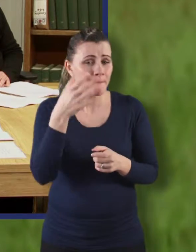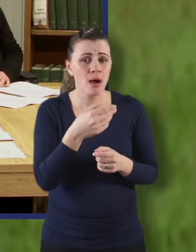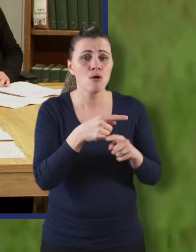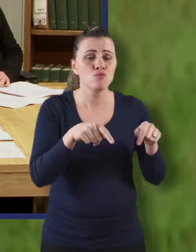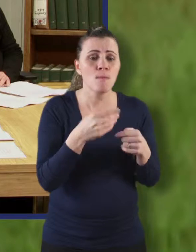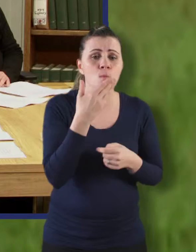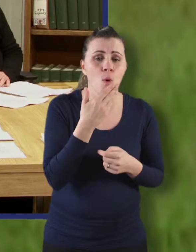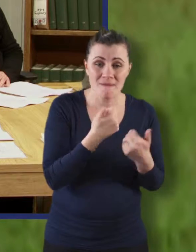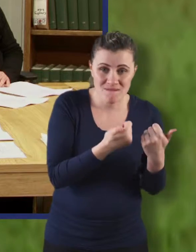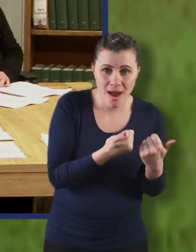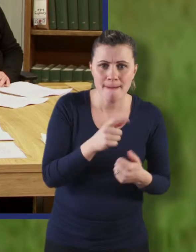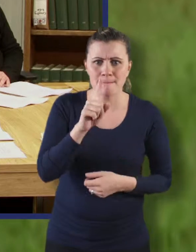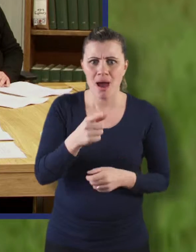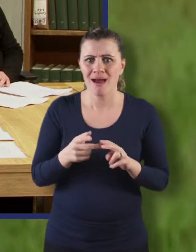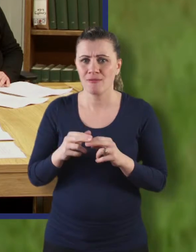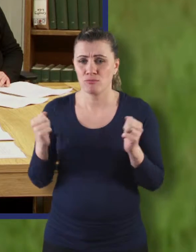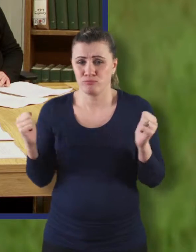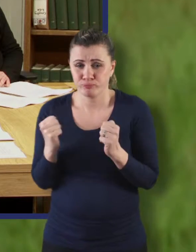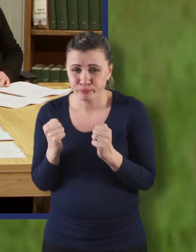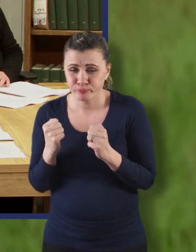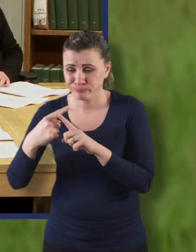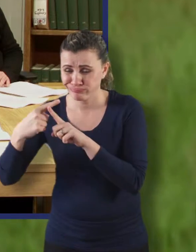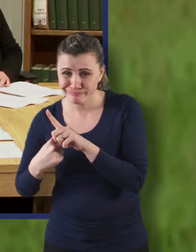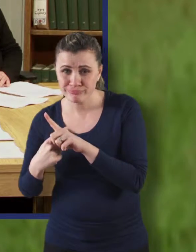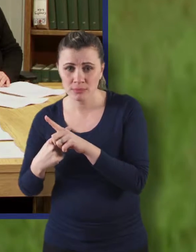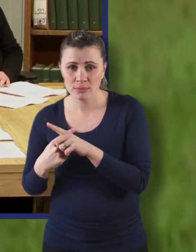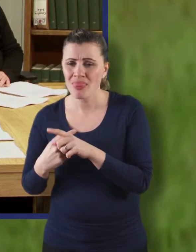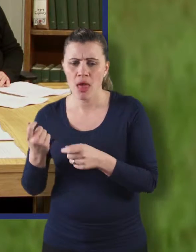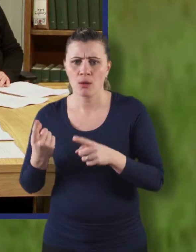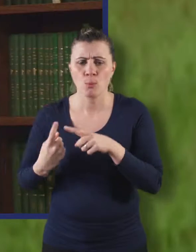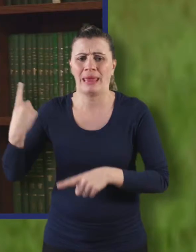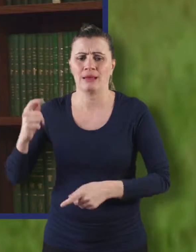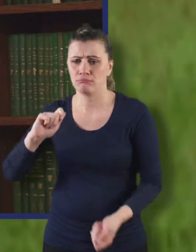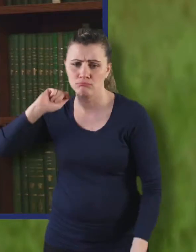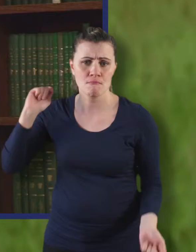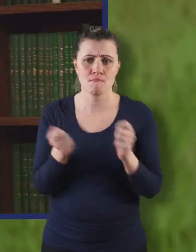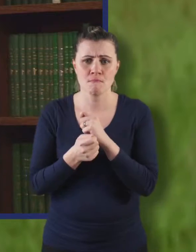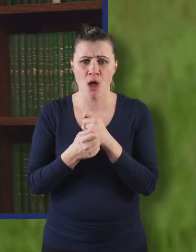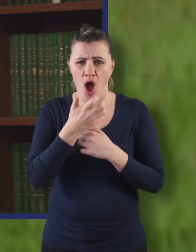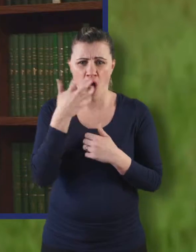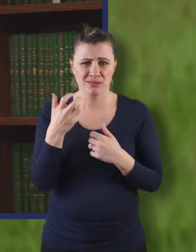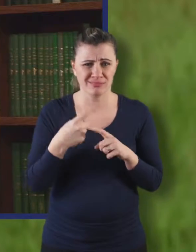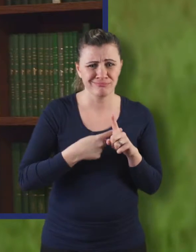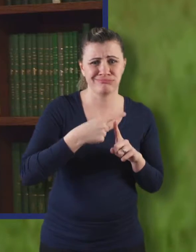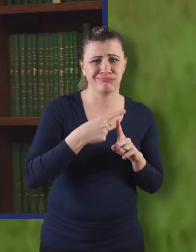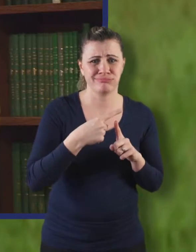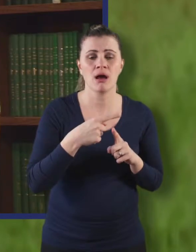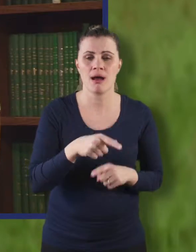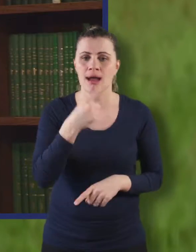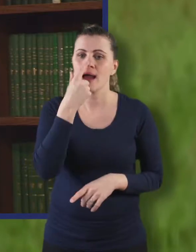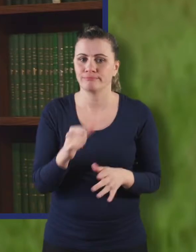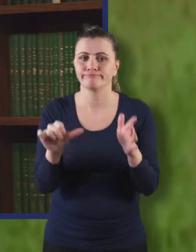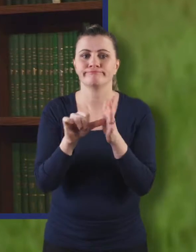very quickly between the lower and higher temperatures, then you may end up with a space that becomes too humid and that will cause mold to